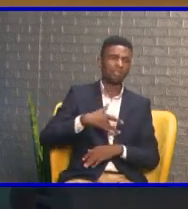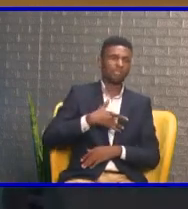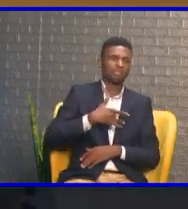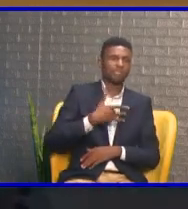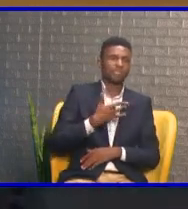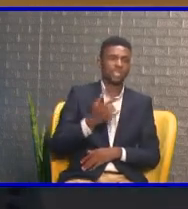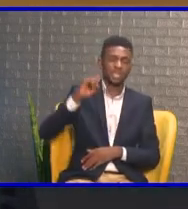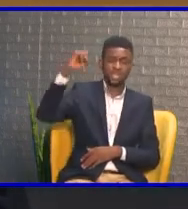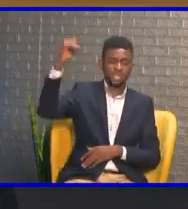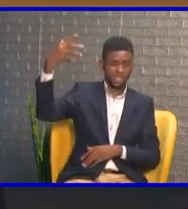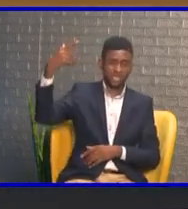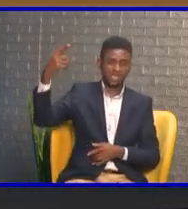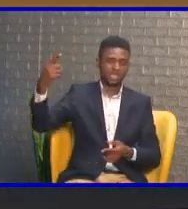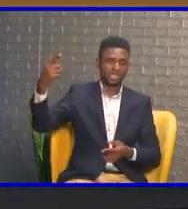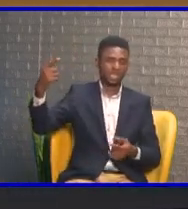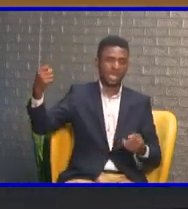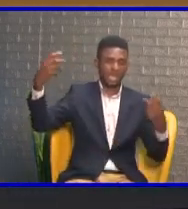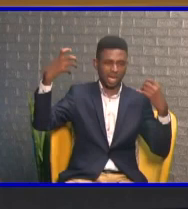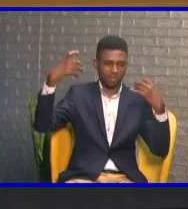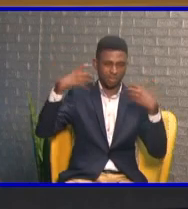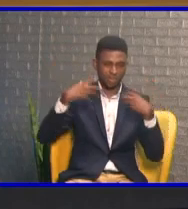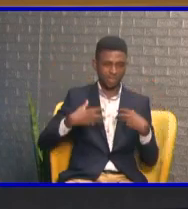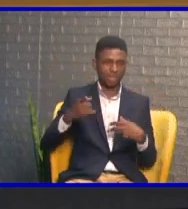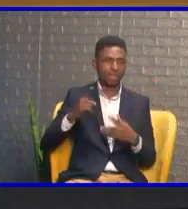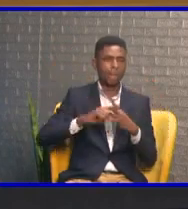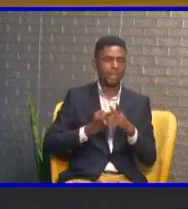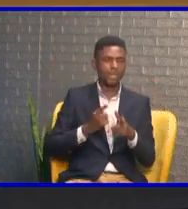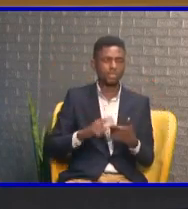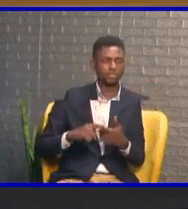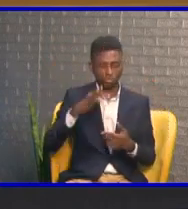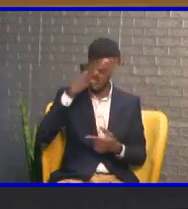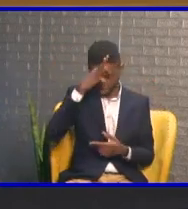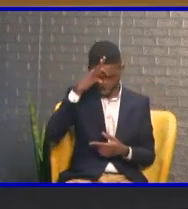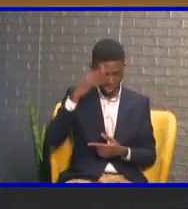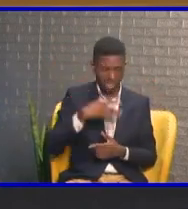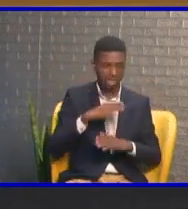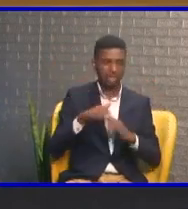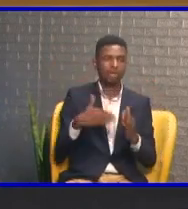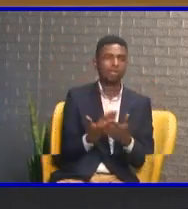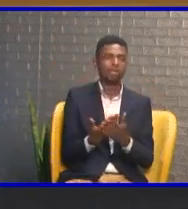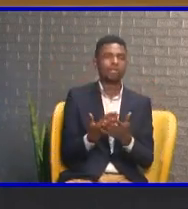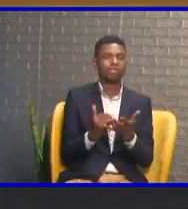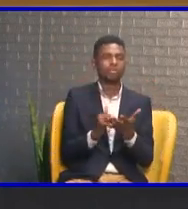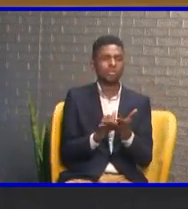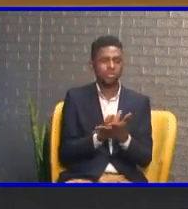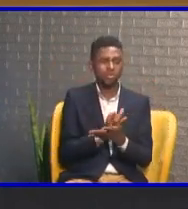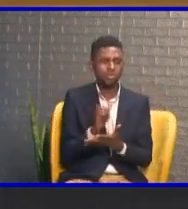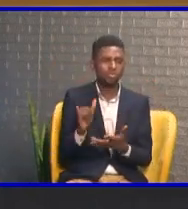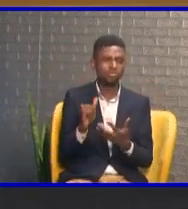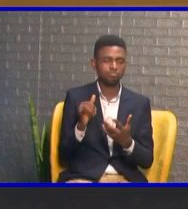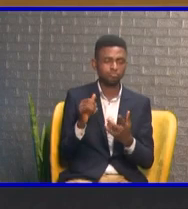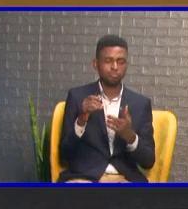grace come on my body. Hallelujah. I began to sweat. And then all those convulsions ceased, and I sat